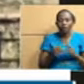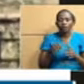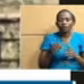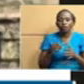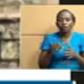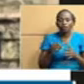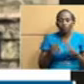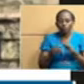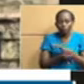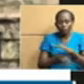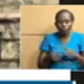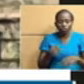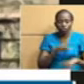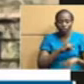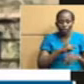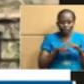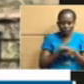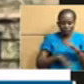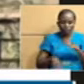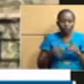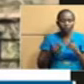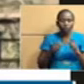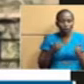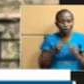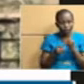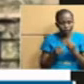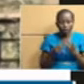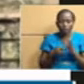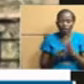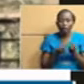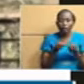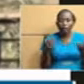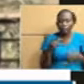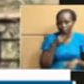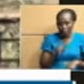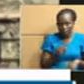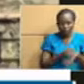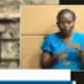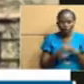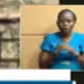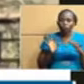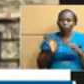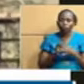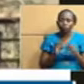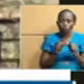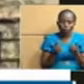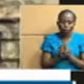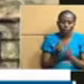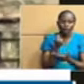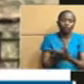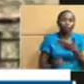From our research, we found that some men were not able to cope with isolation and the